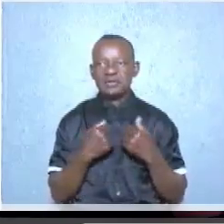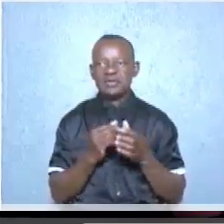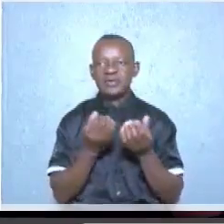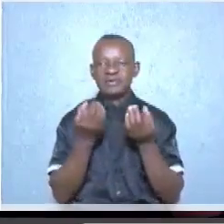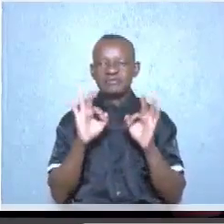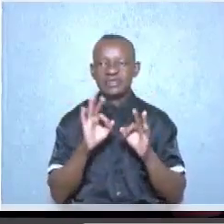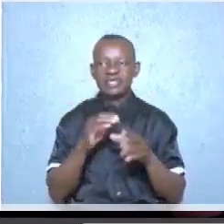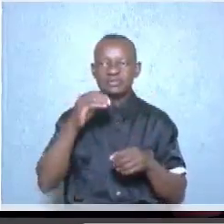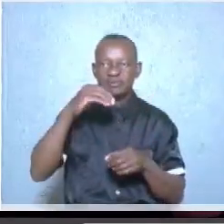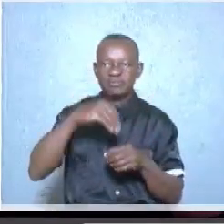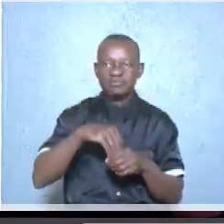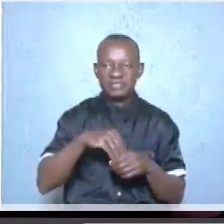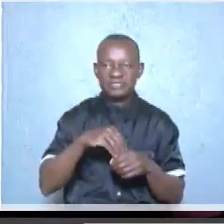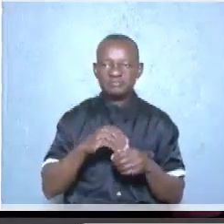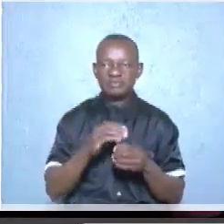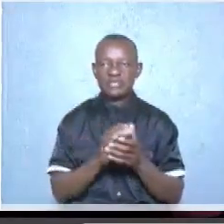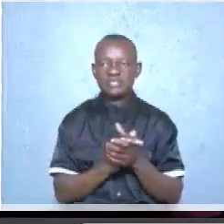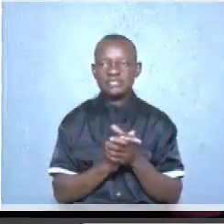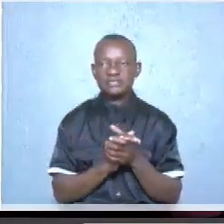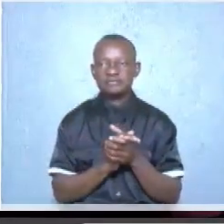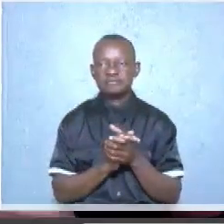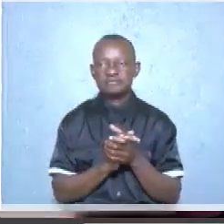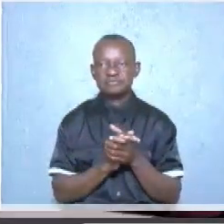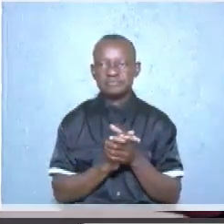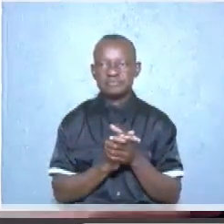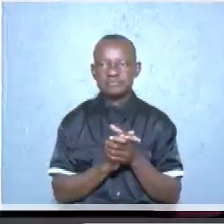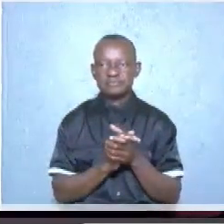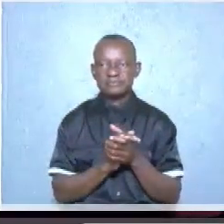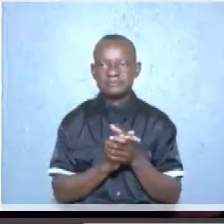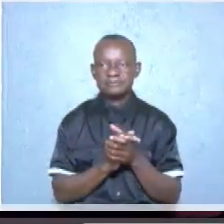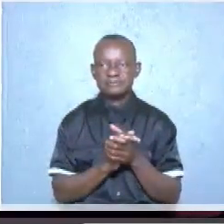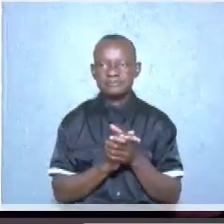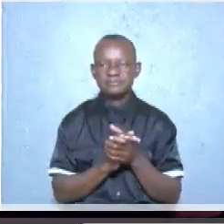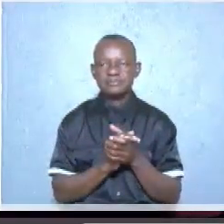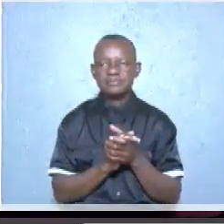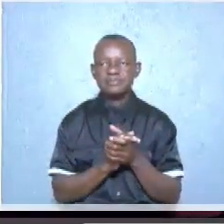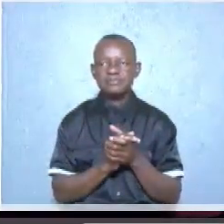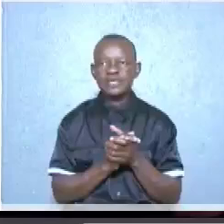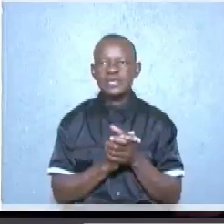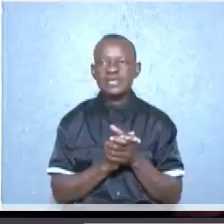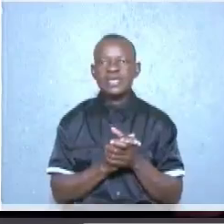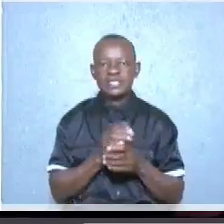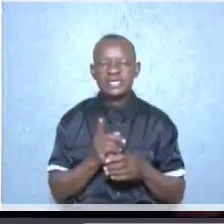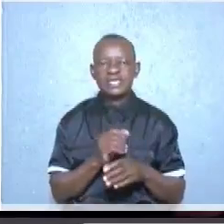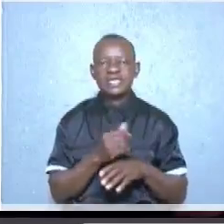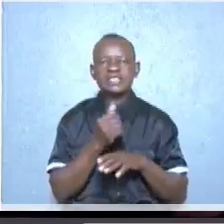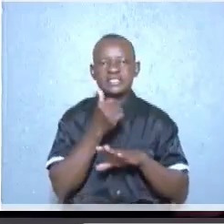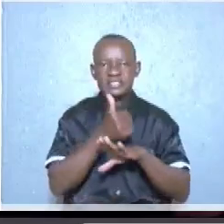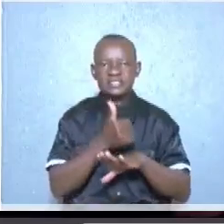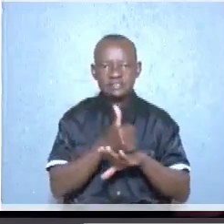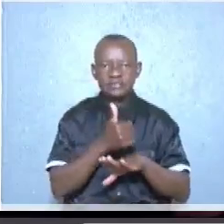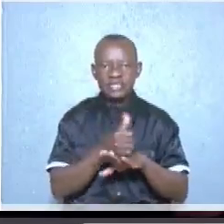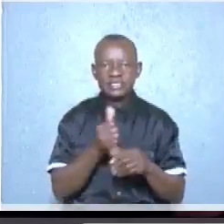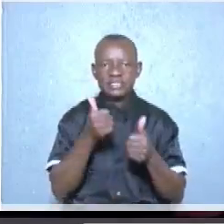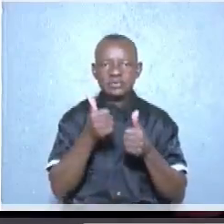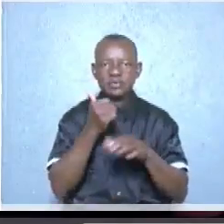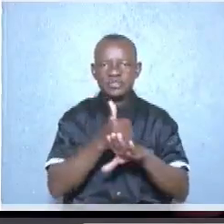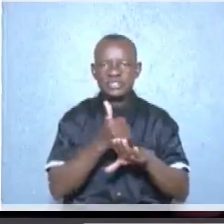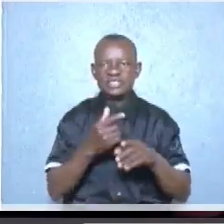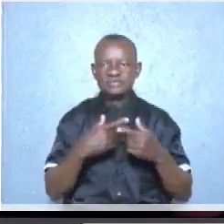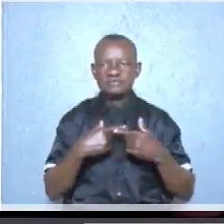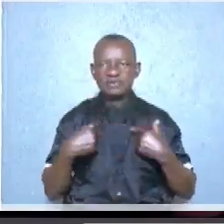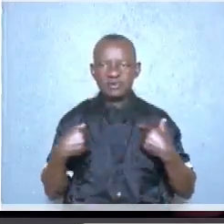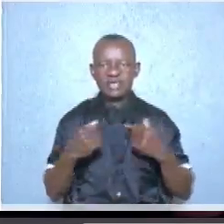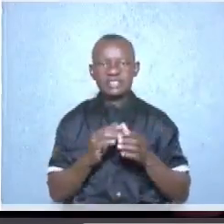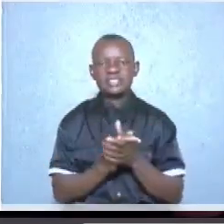deals, and if you it was available there for all of us, and some of us have taken up those opportunities,